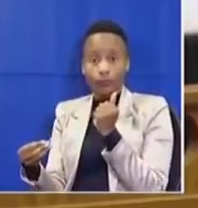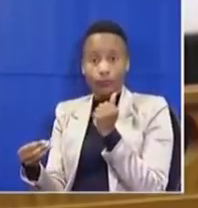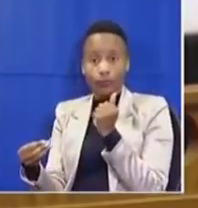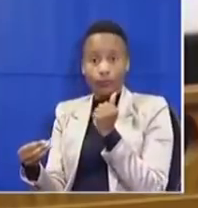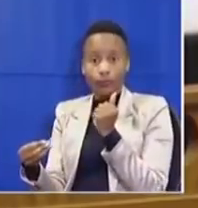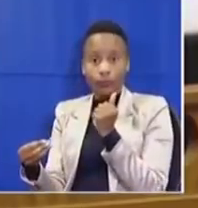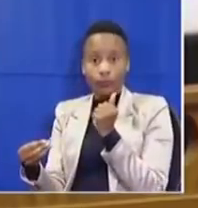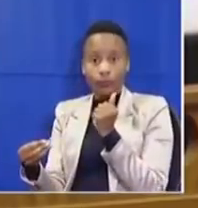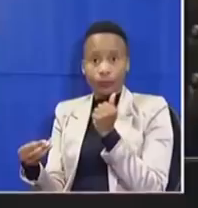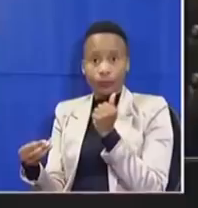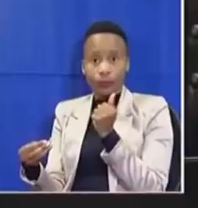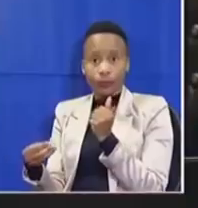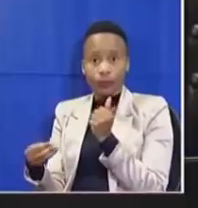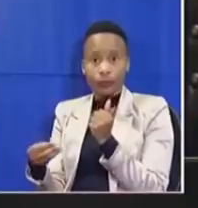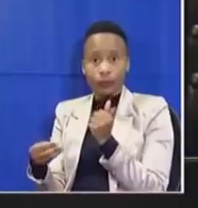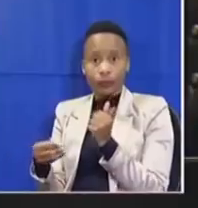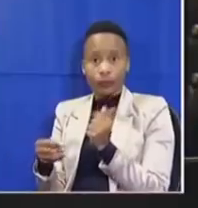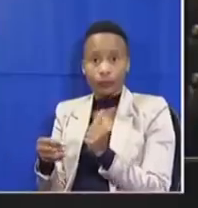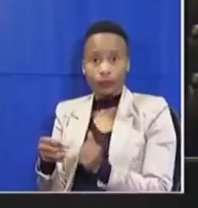It's on here.